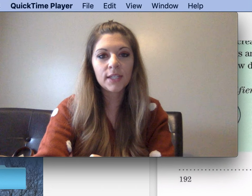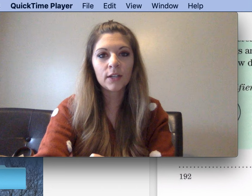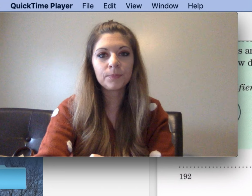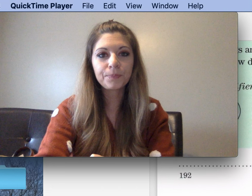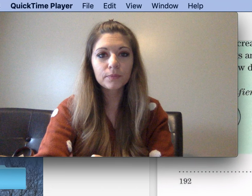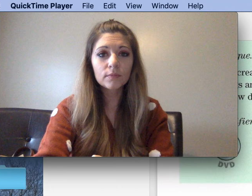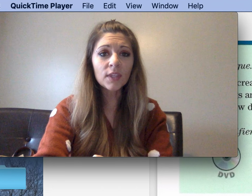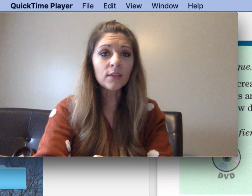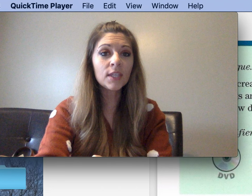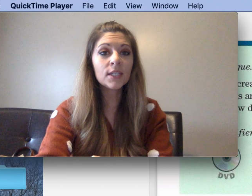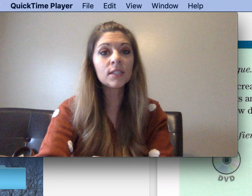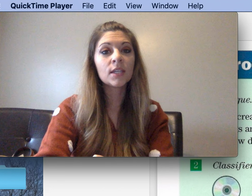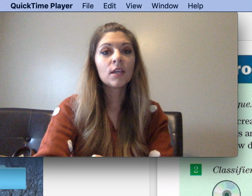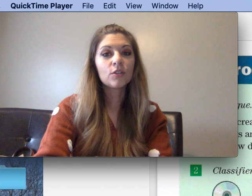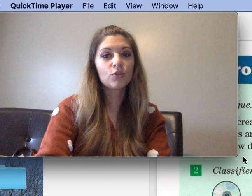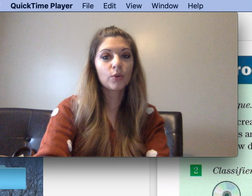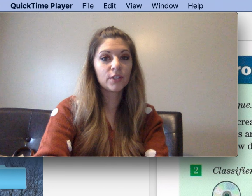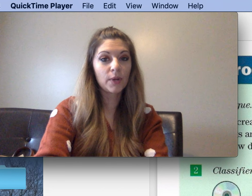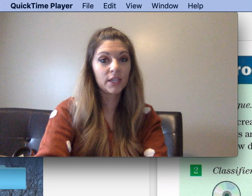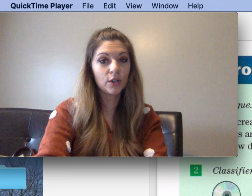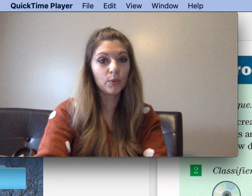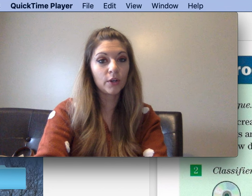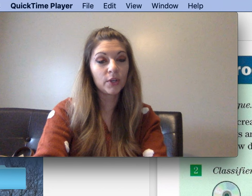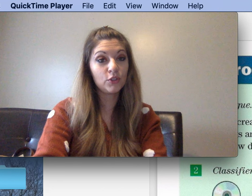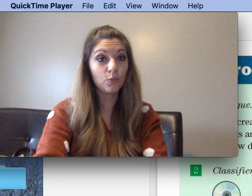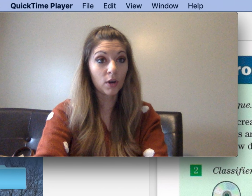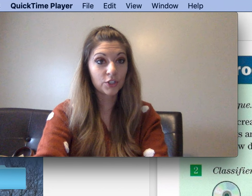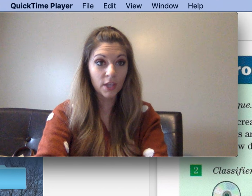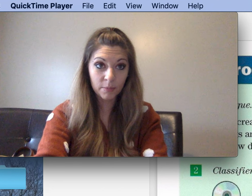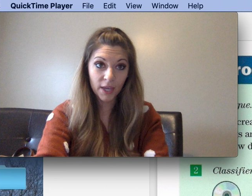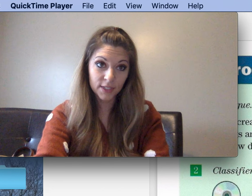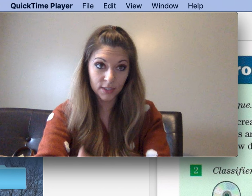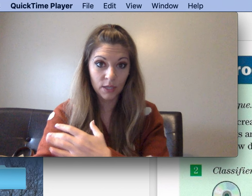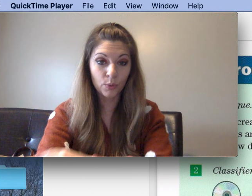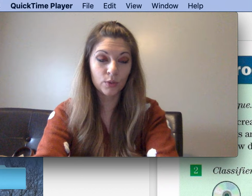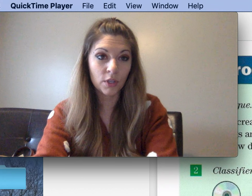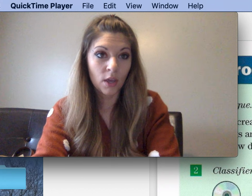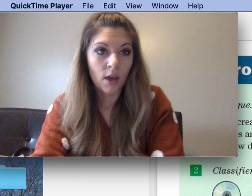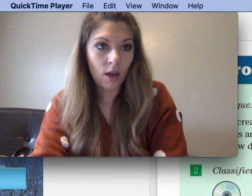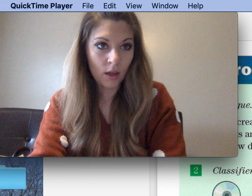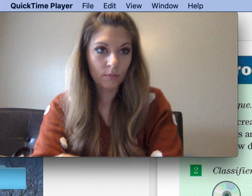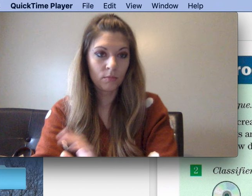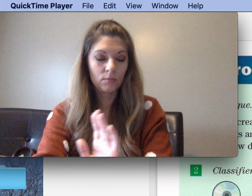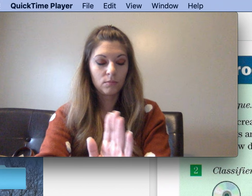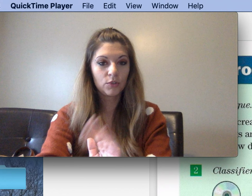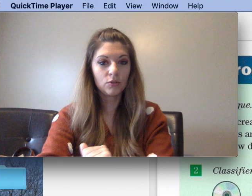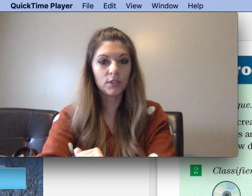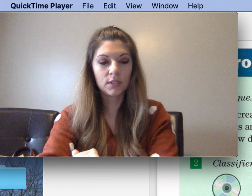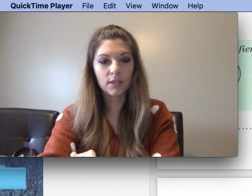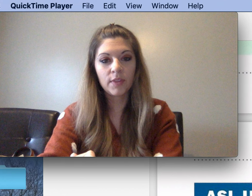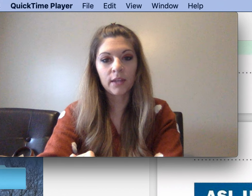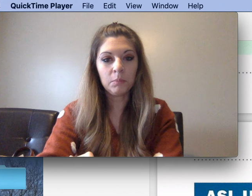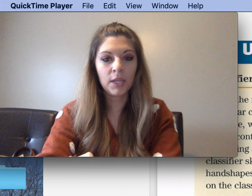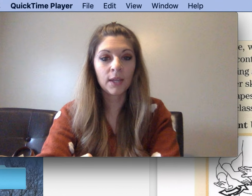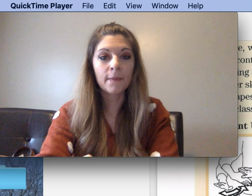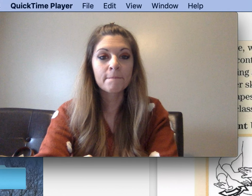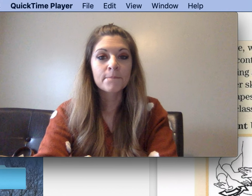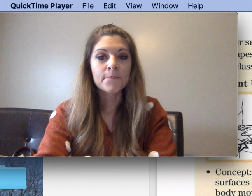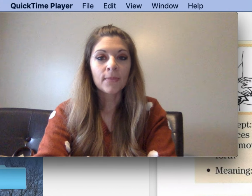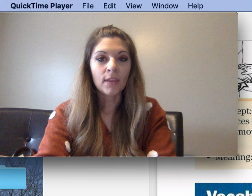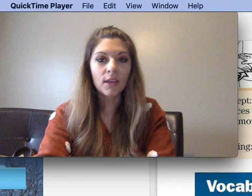back down. These stories right here, we're going to watch them as examples. So just give that a